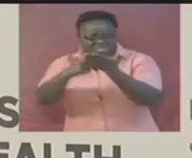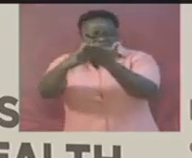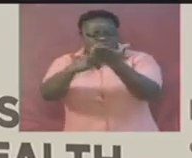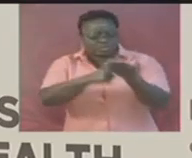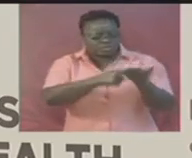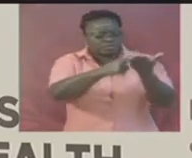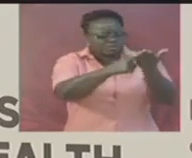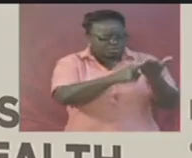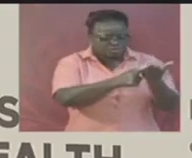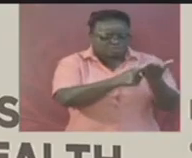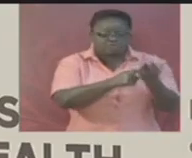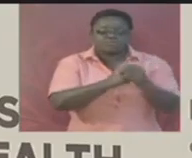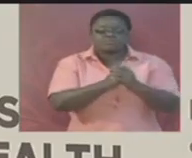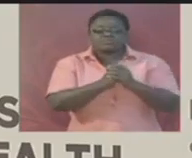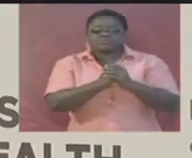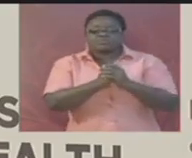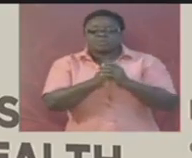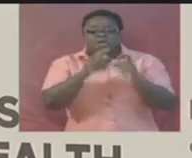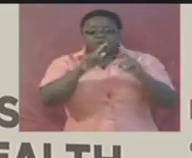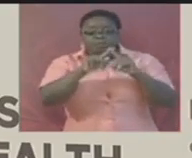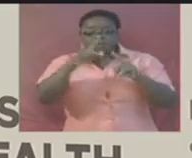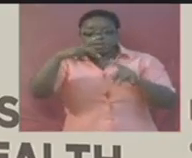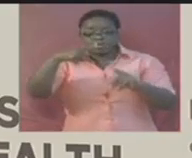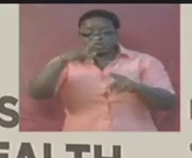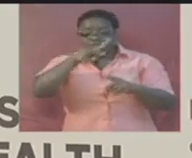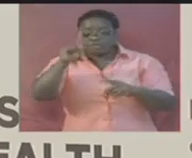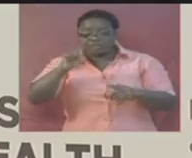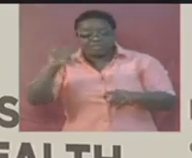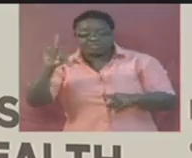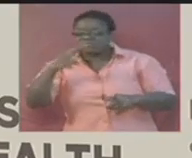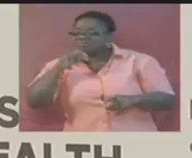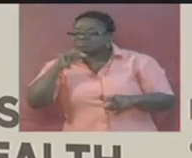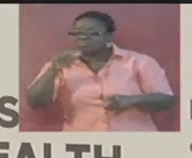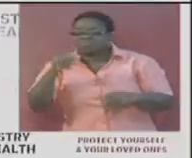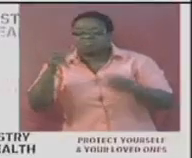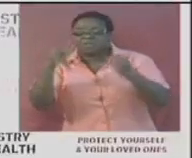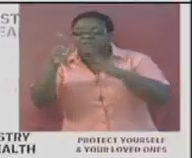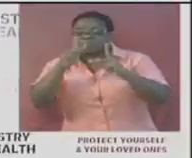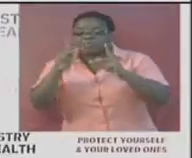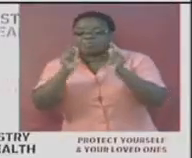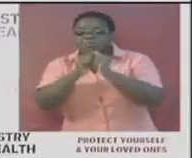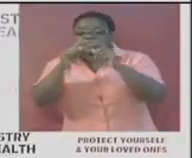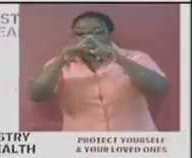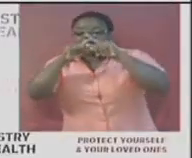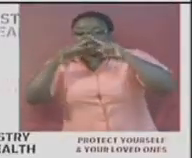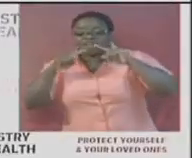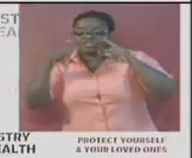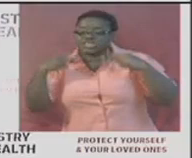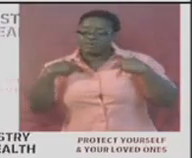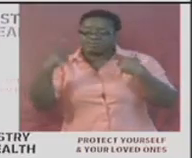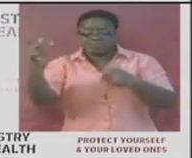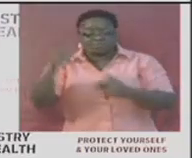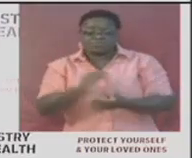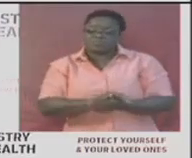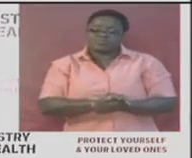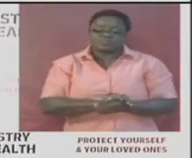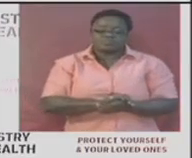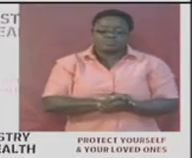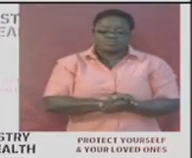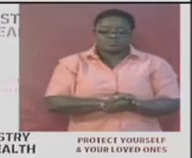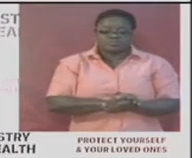as one has seen with the Pfizer Moderna, but maybe I just haven't seen it. I don't know what you've seen, Dr. Paris. No, so I don't think it is